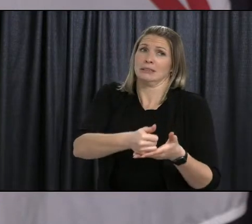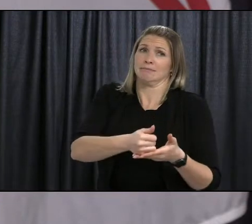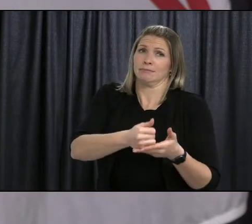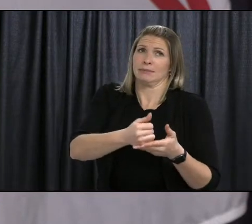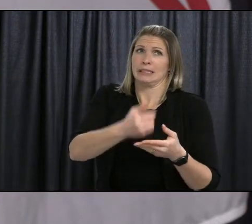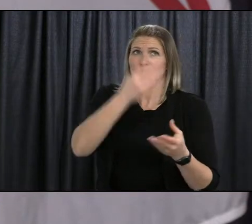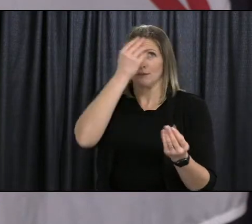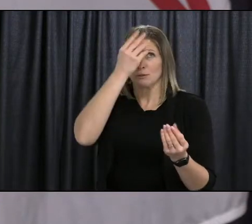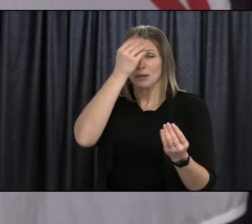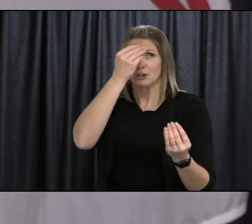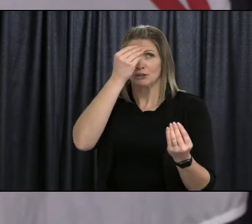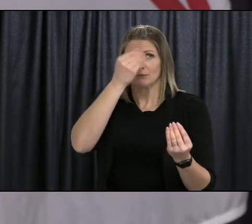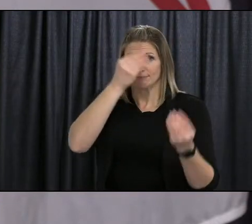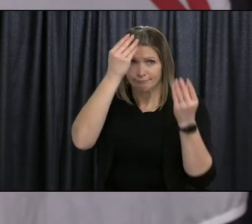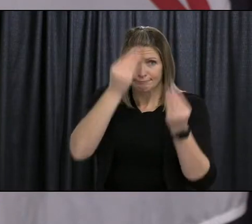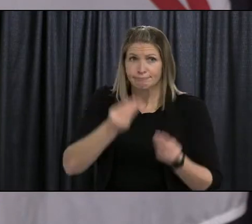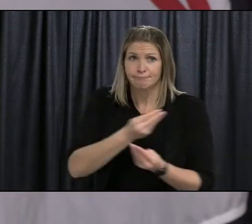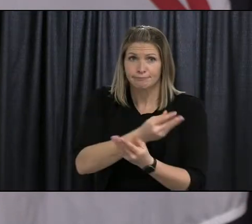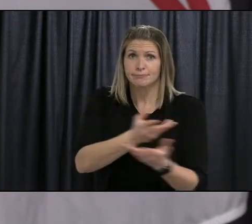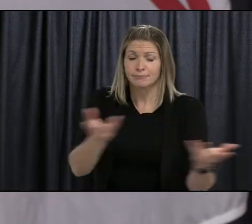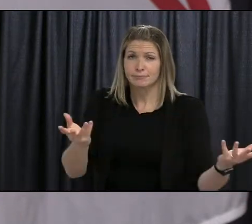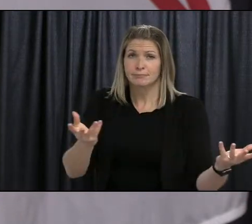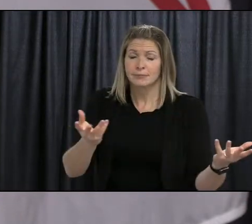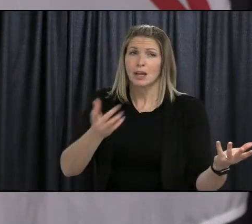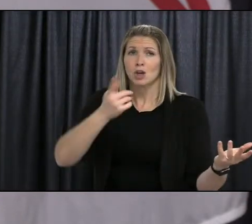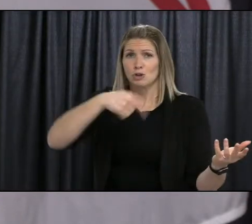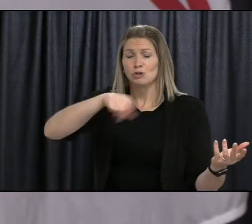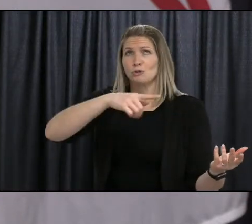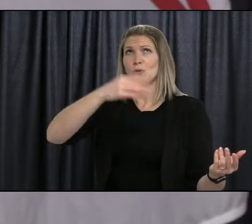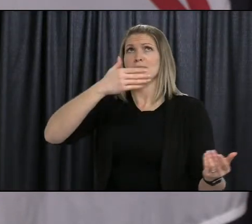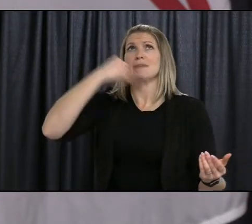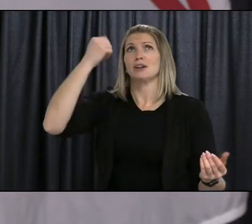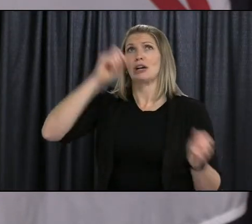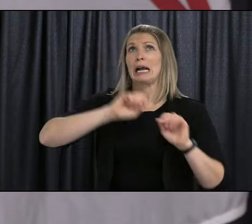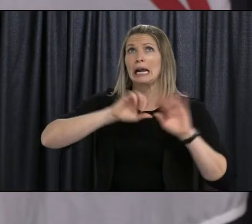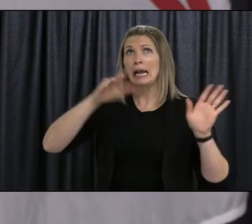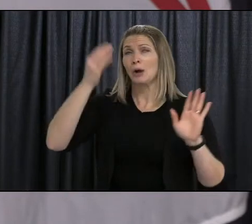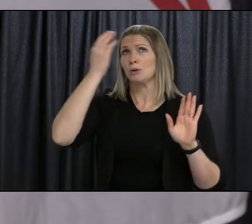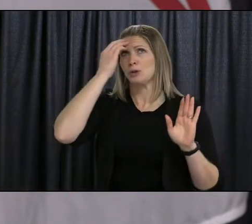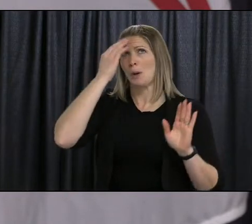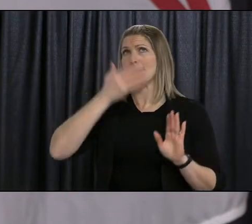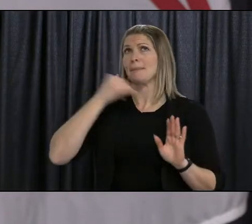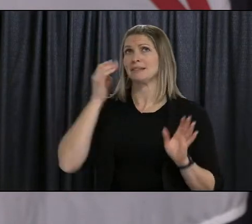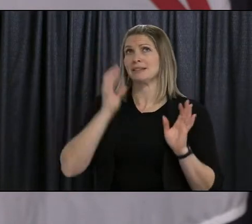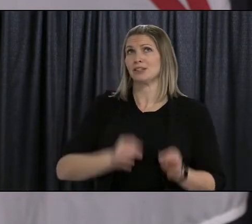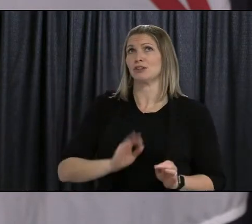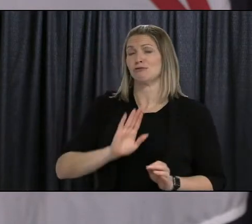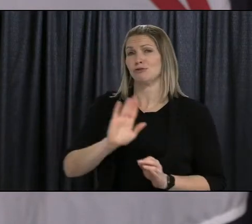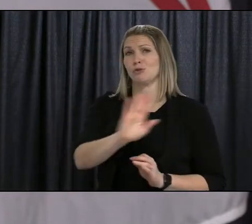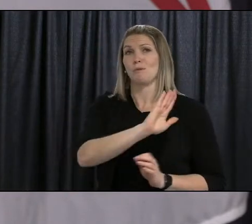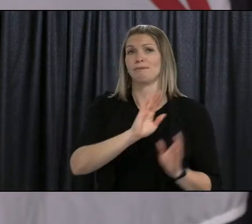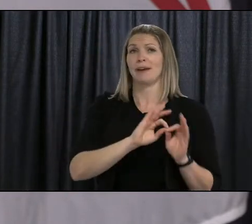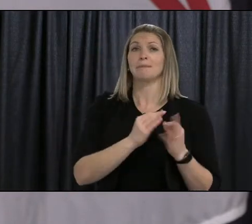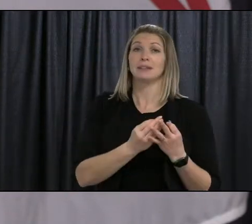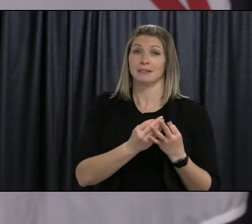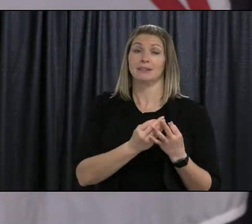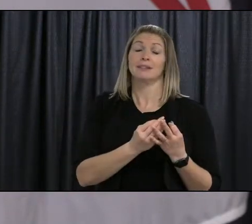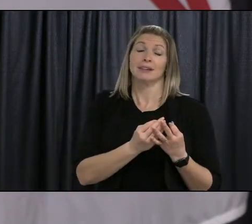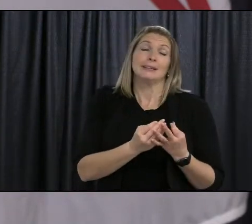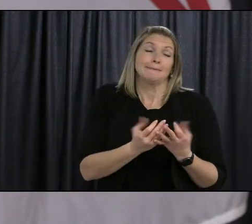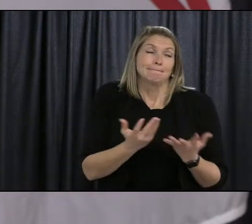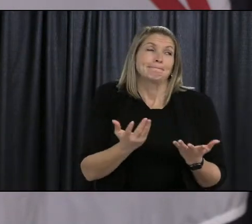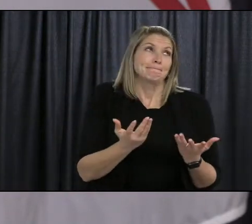decisions, and that we've helped provide enough information that